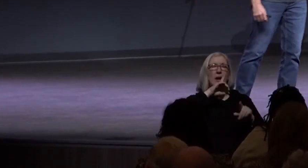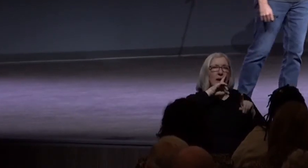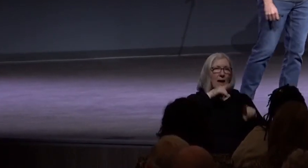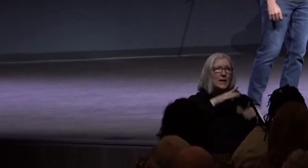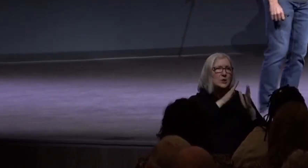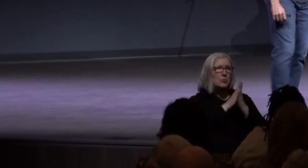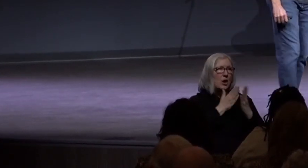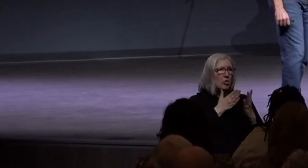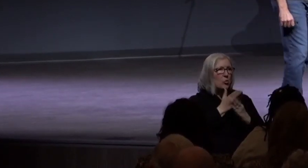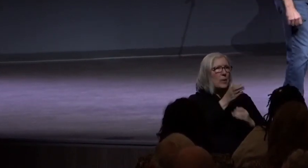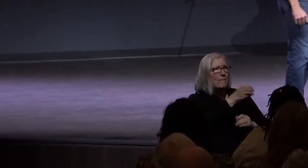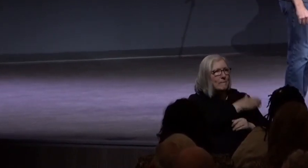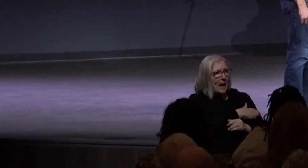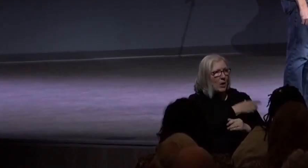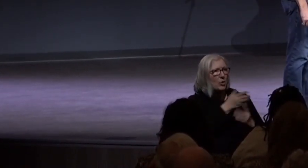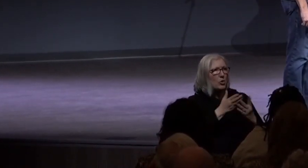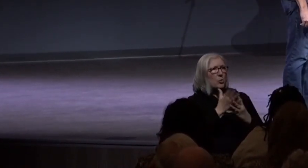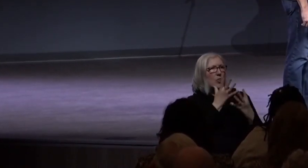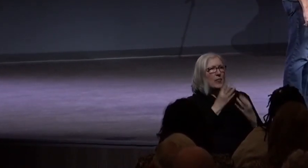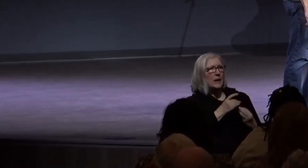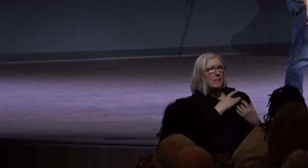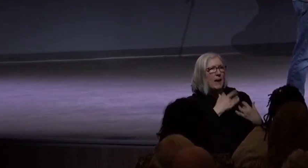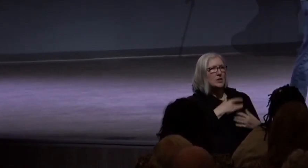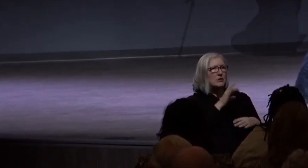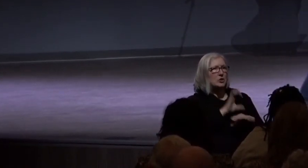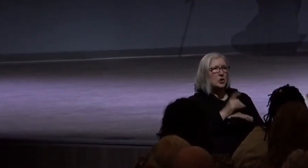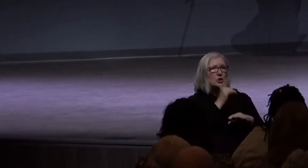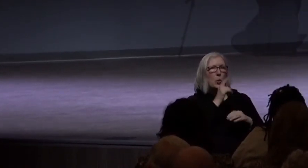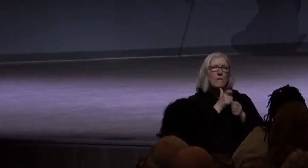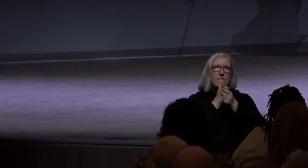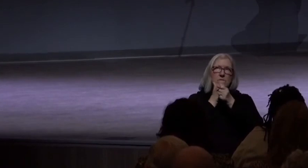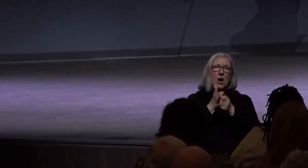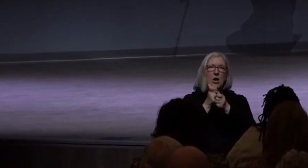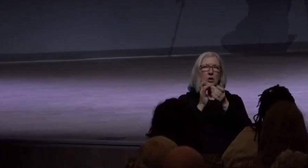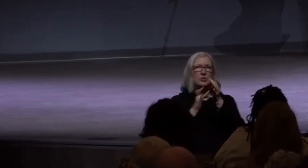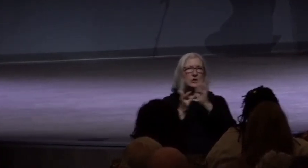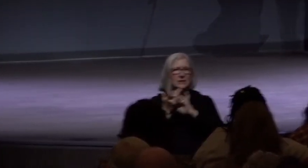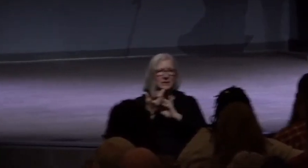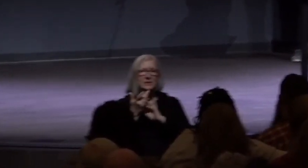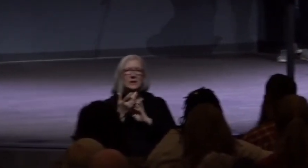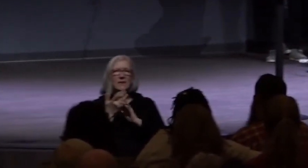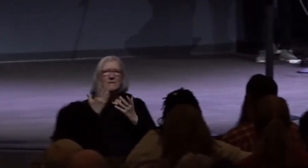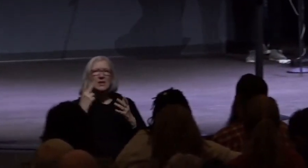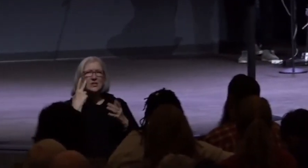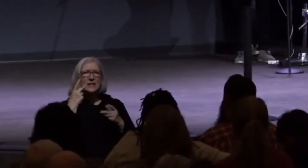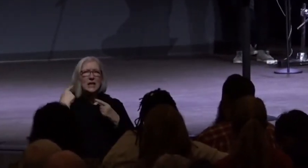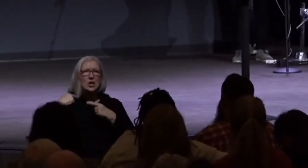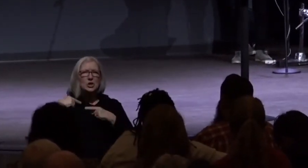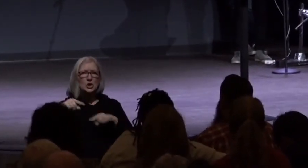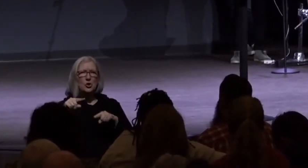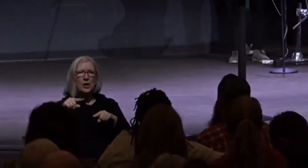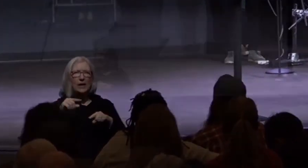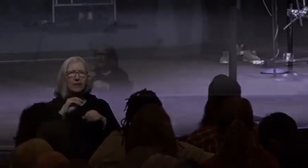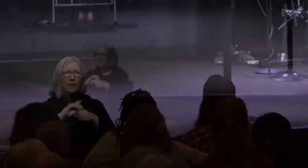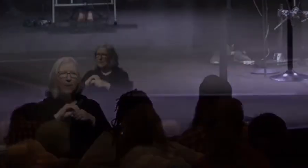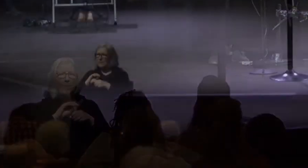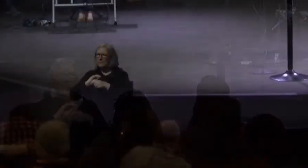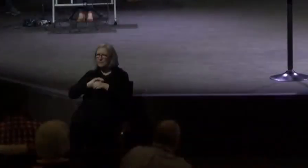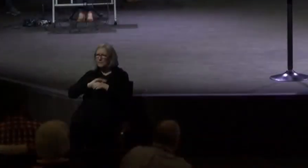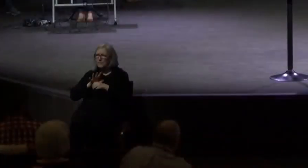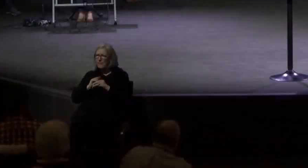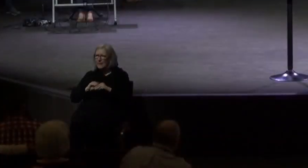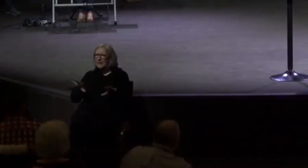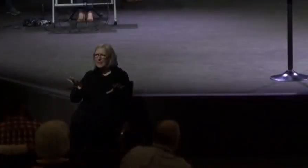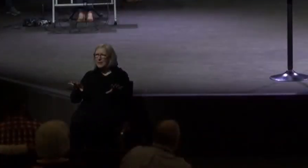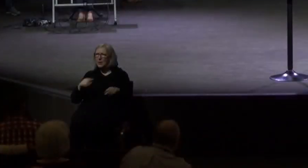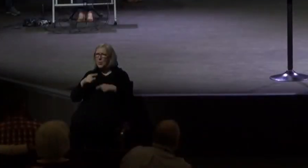of a church that is devoted to Jesus. We saw this during the pandemic when people who were struggling to put food into their cabinets